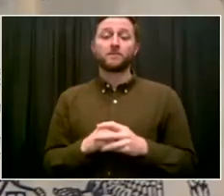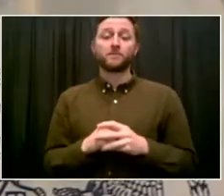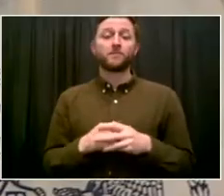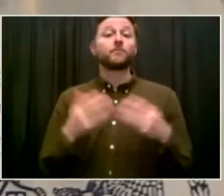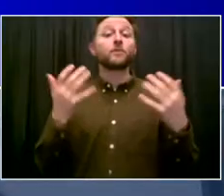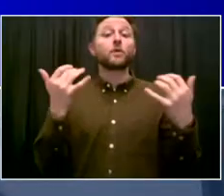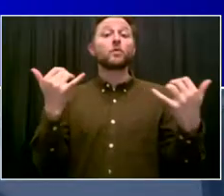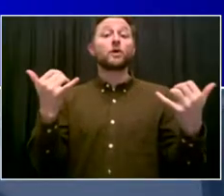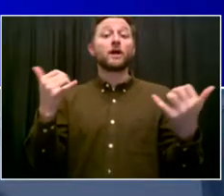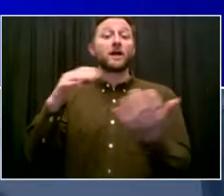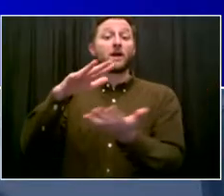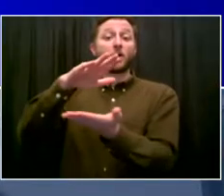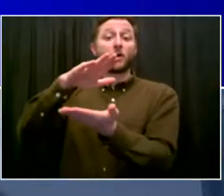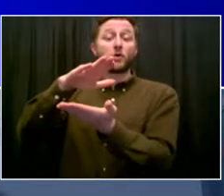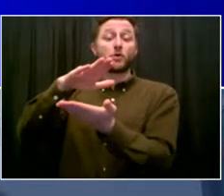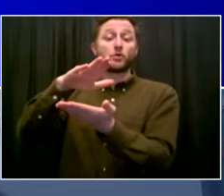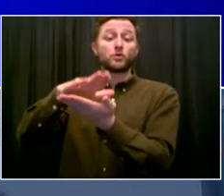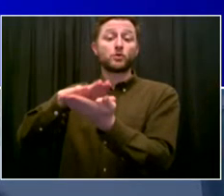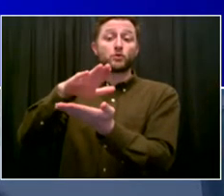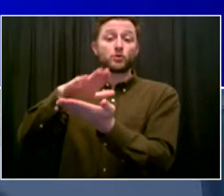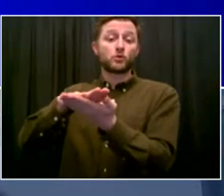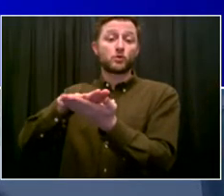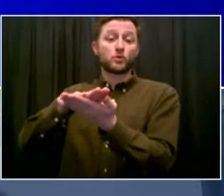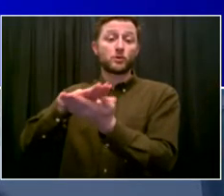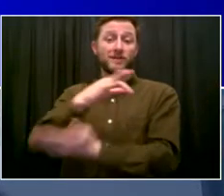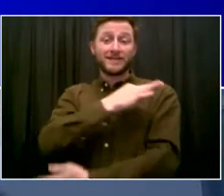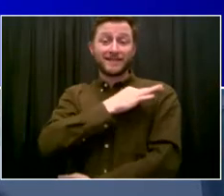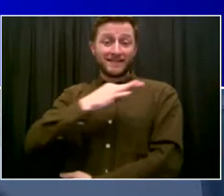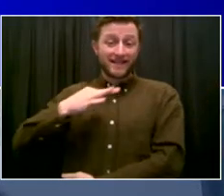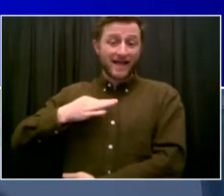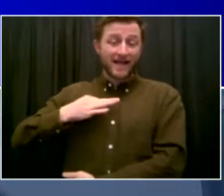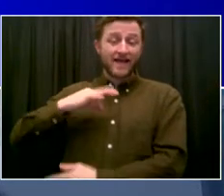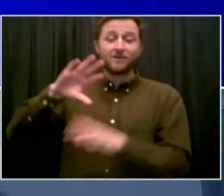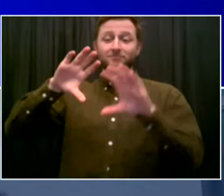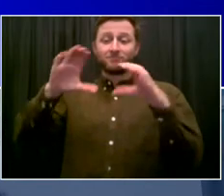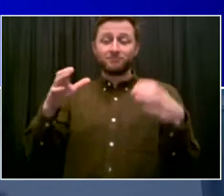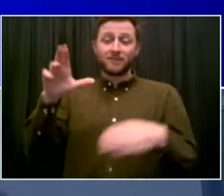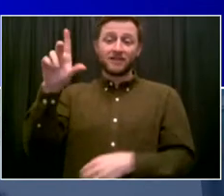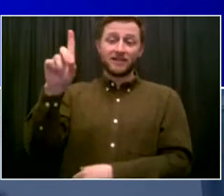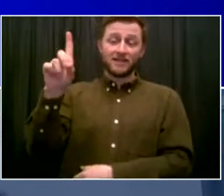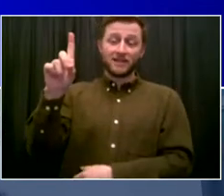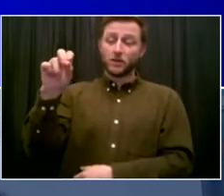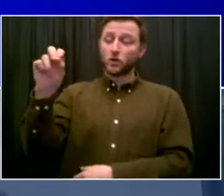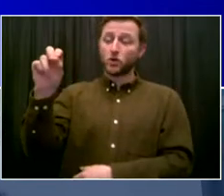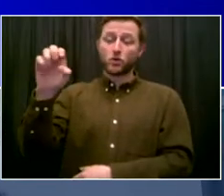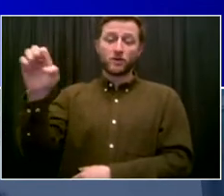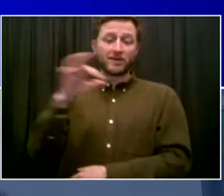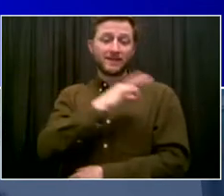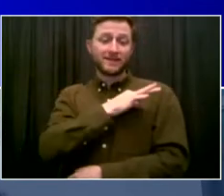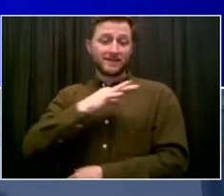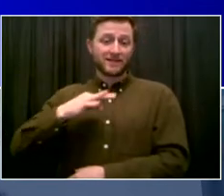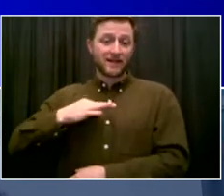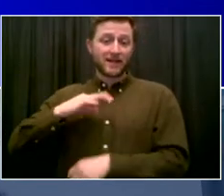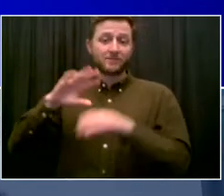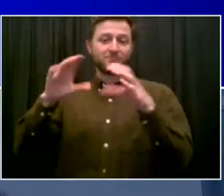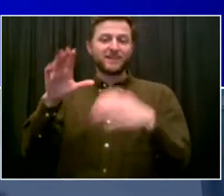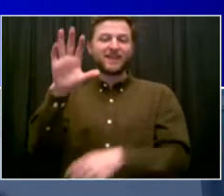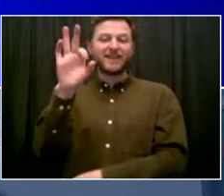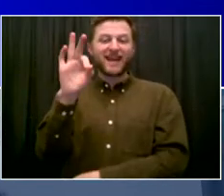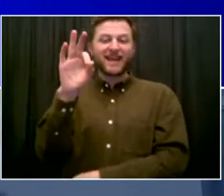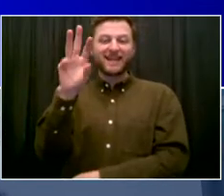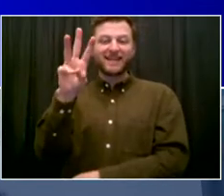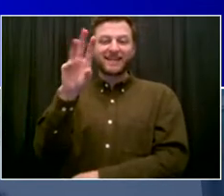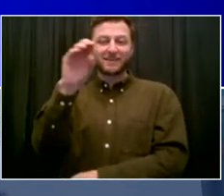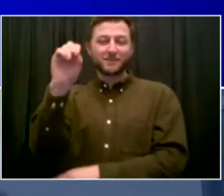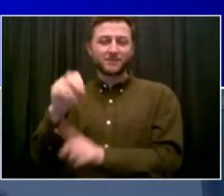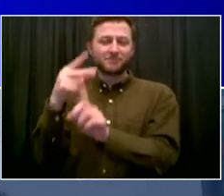96% plus of Department of Education employees vaccinated. That has been one of the big difference makers, the